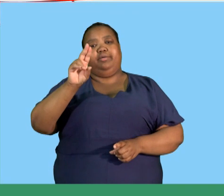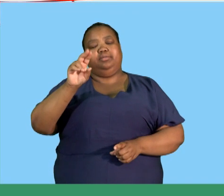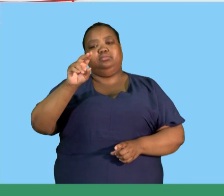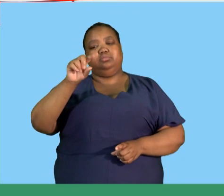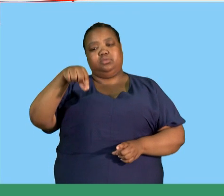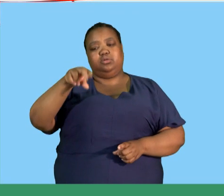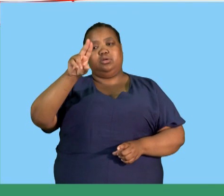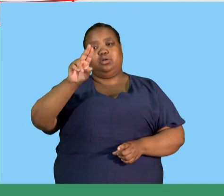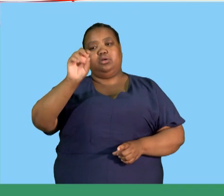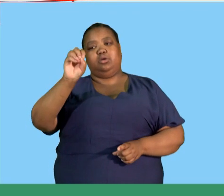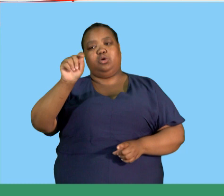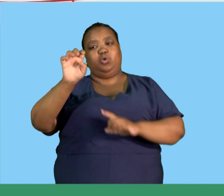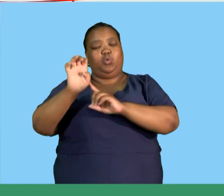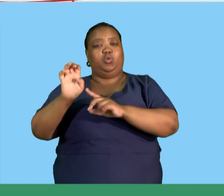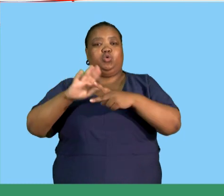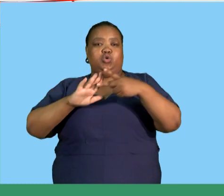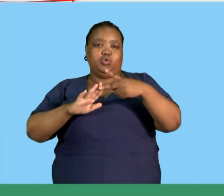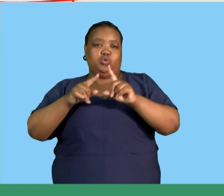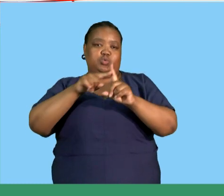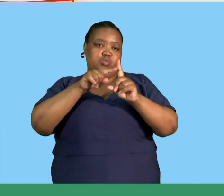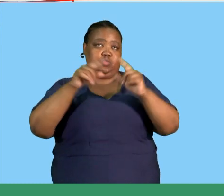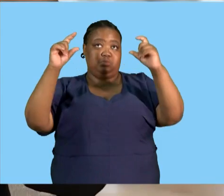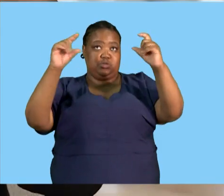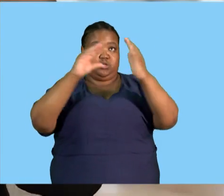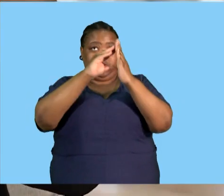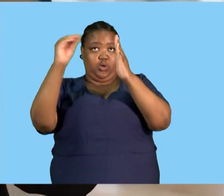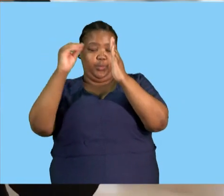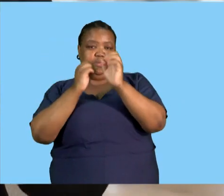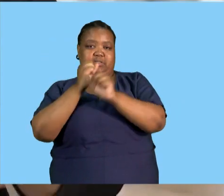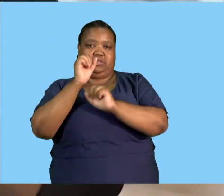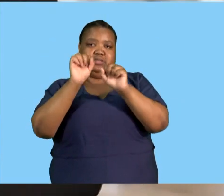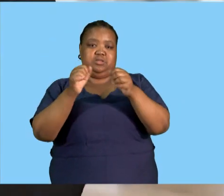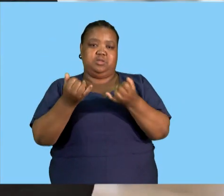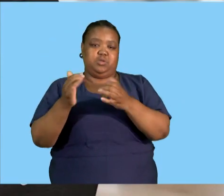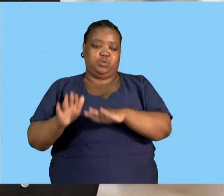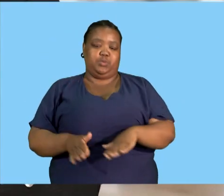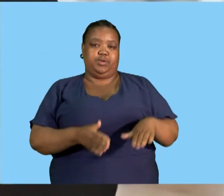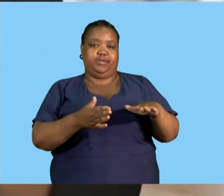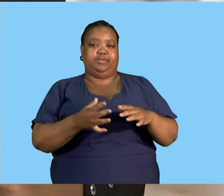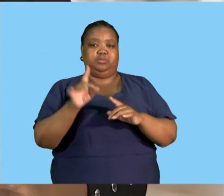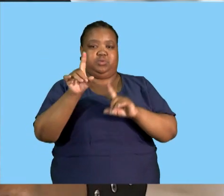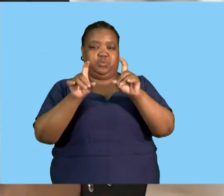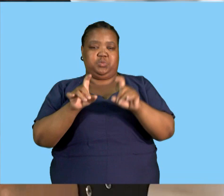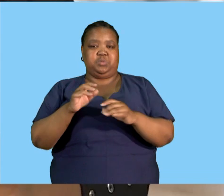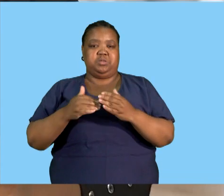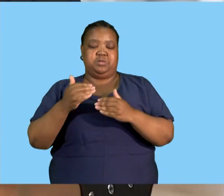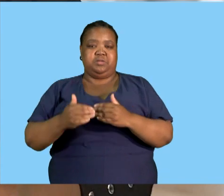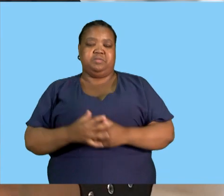quoting two advantages from the scenario. Right, I hope we are good. Right, can we move on to the next